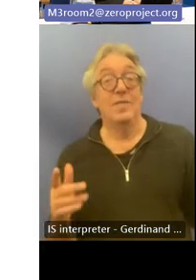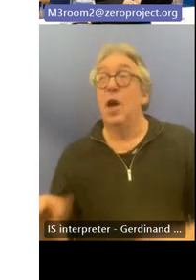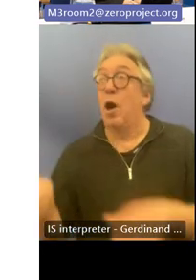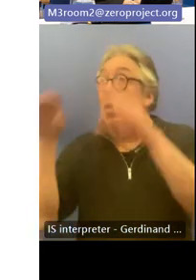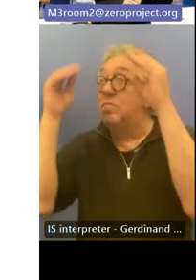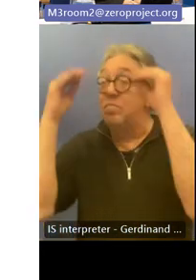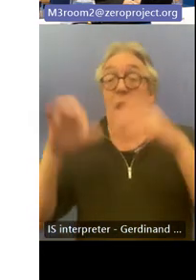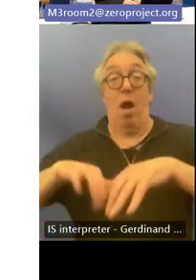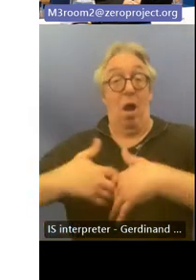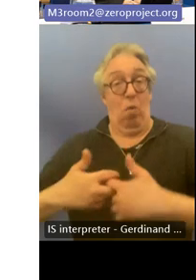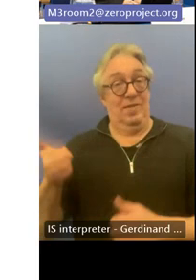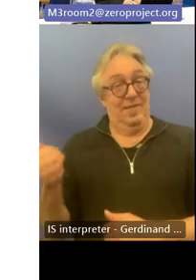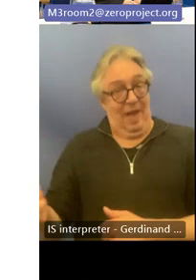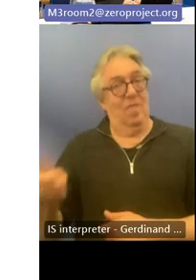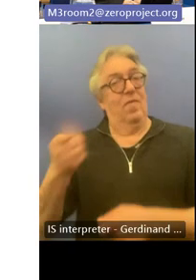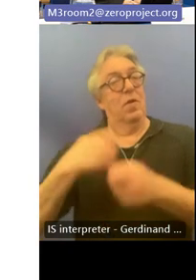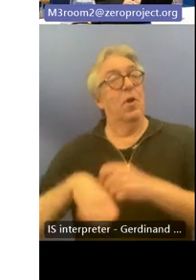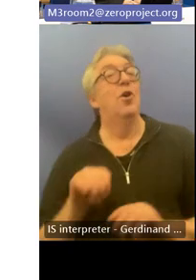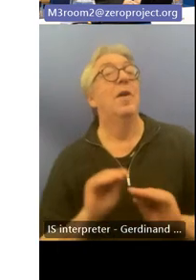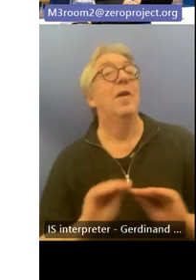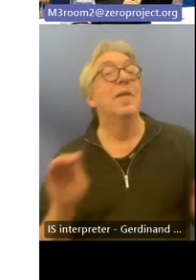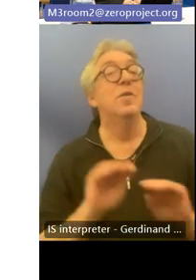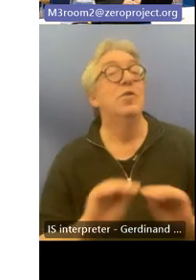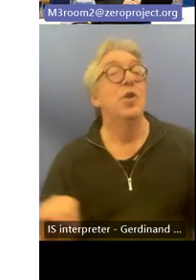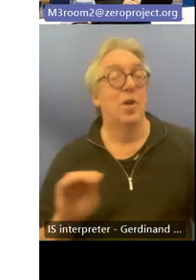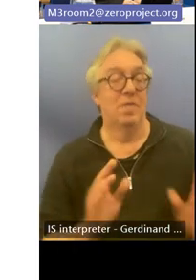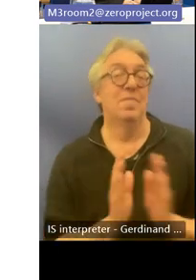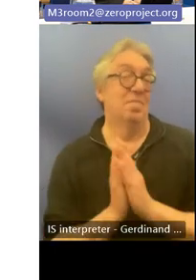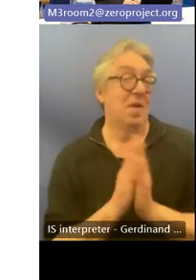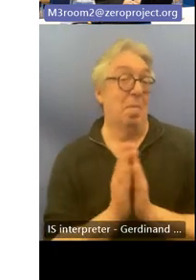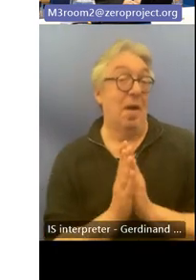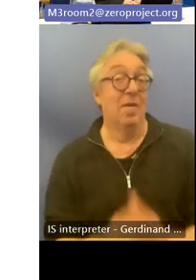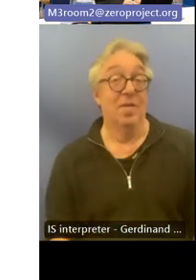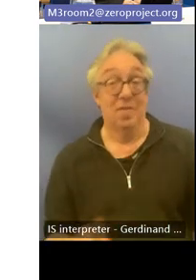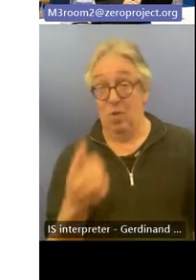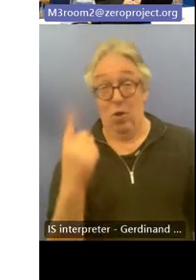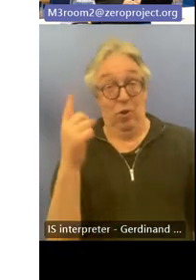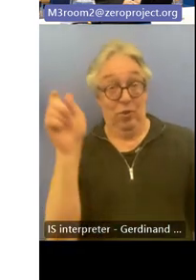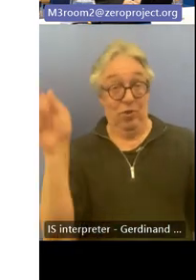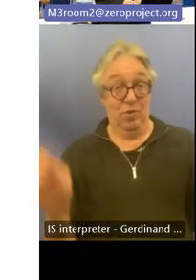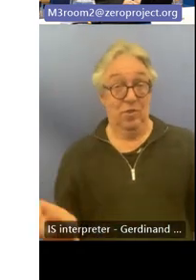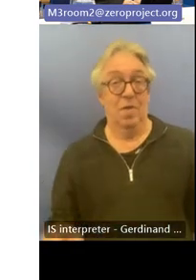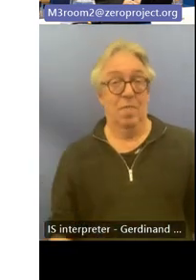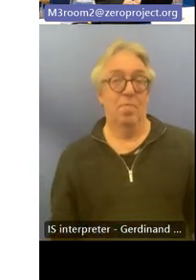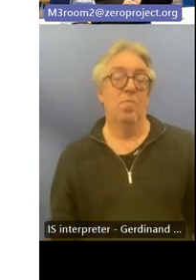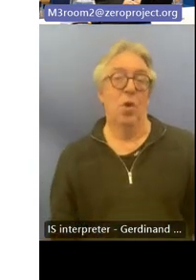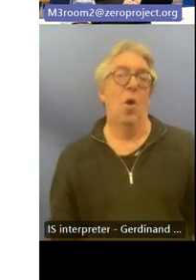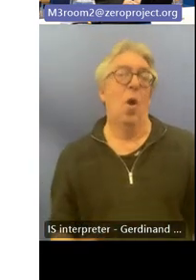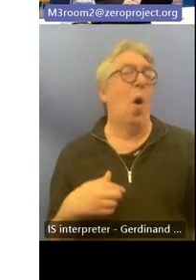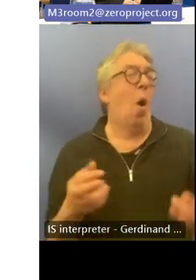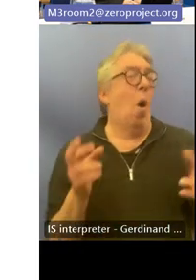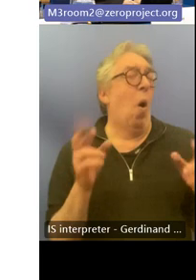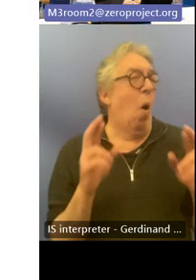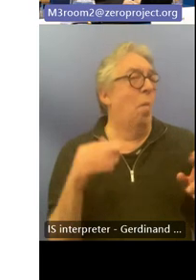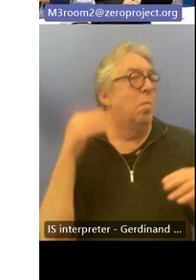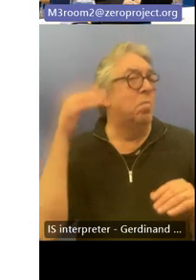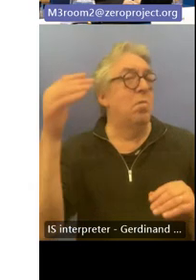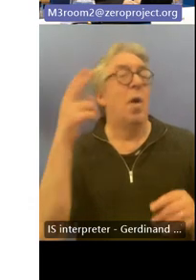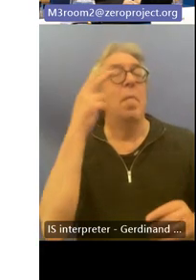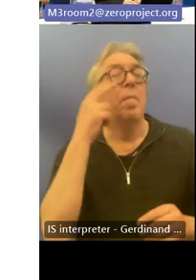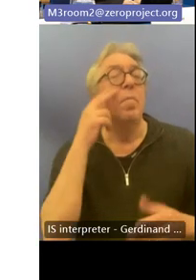in our country. This is our initial step to provide quality education to blind